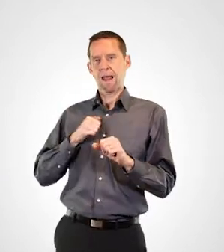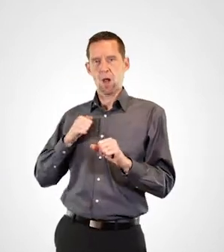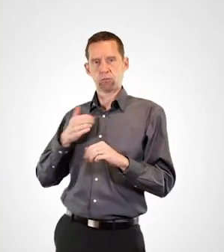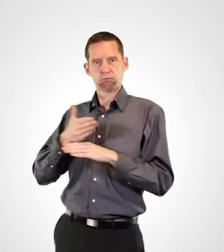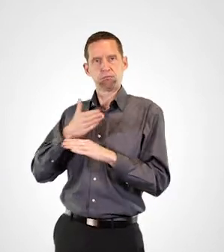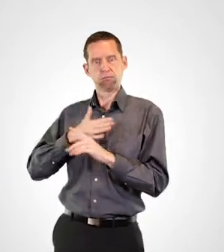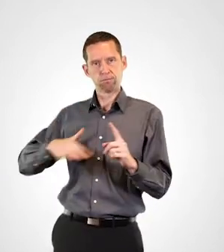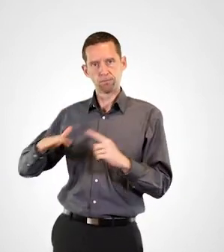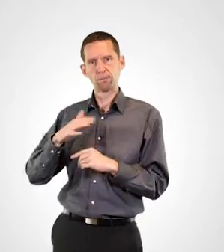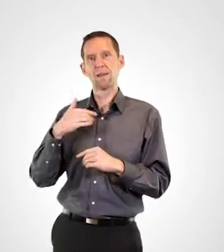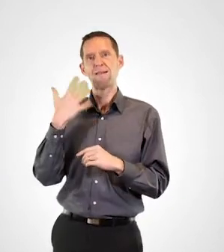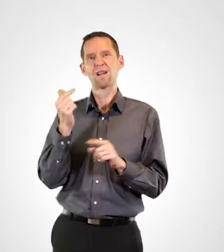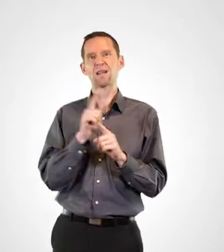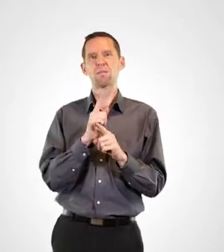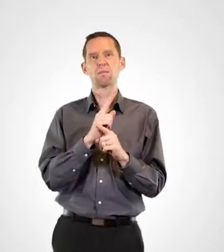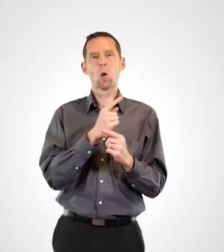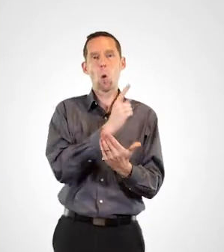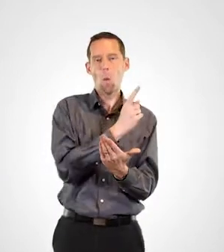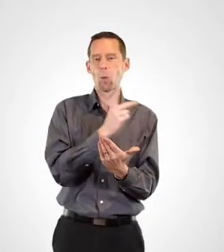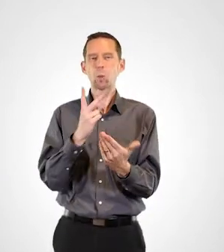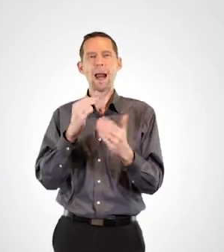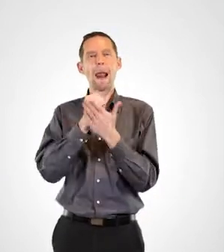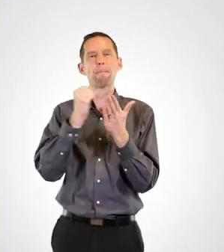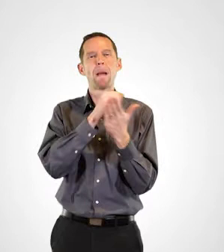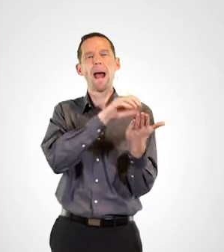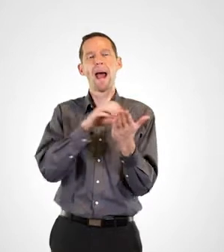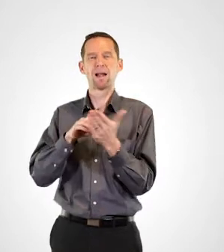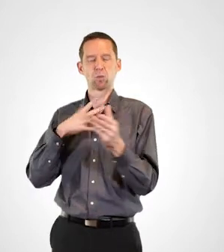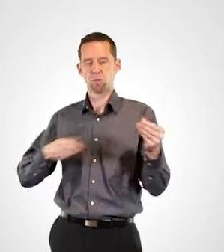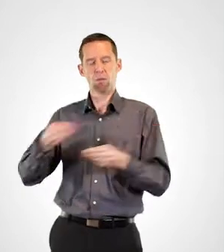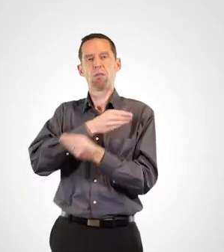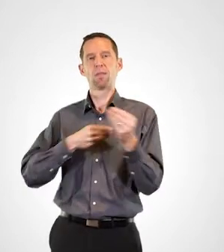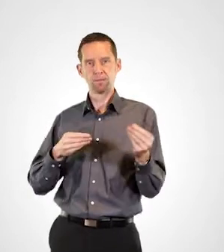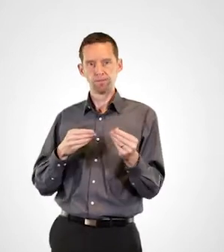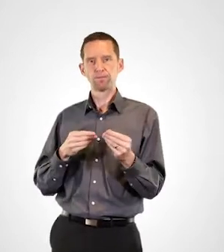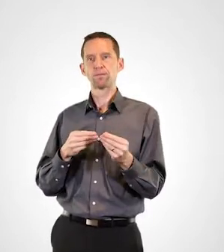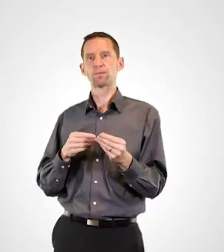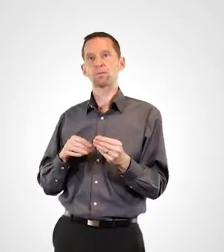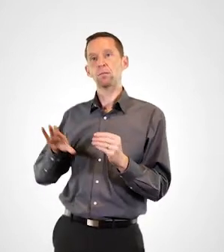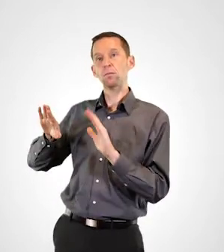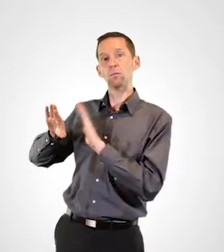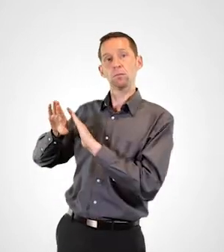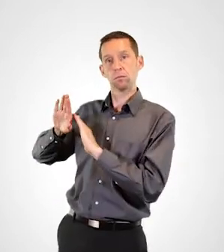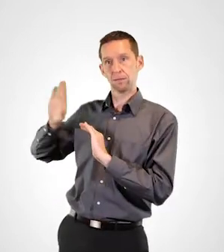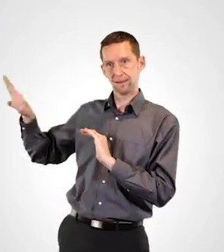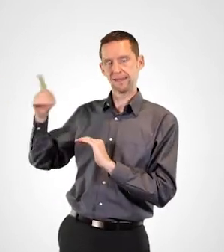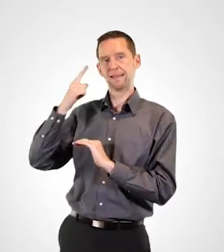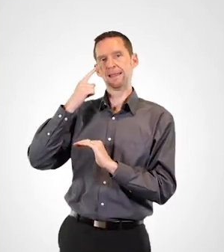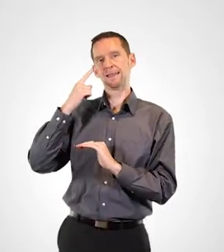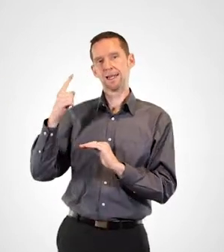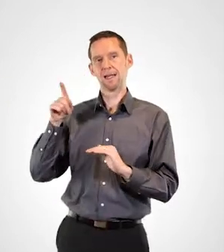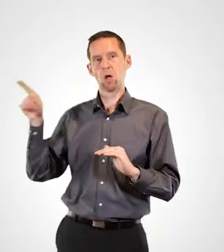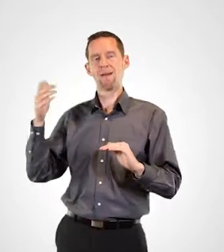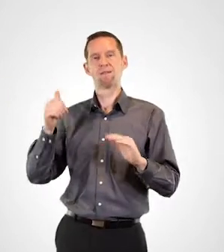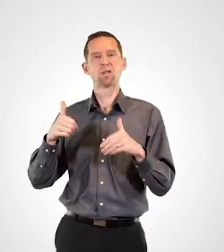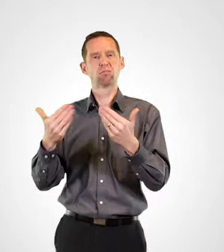our clinical setting, and so we've just got them numbered 1 and 2 so that we don't get them mixed up. So that's a little recording device. And on the right, you'll see that LENA actually